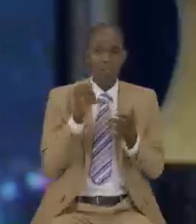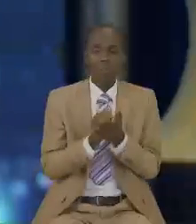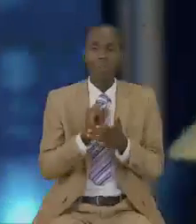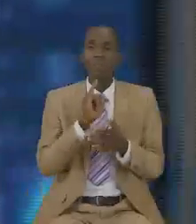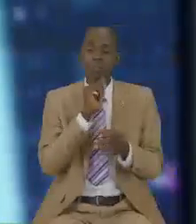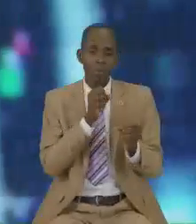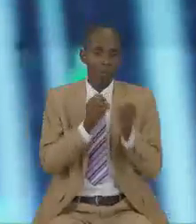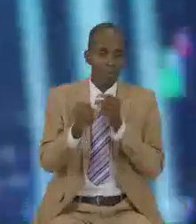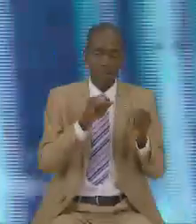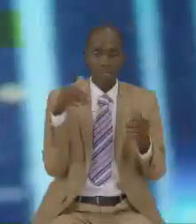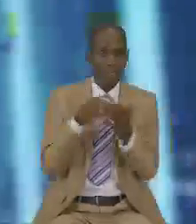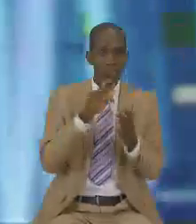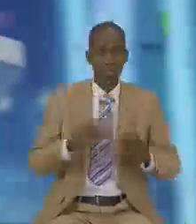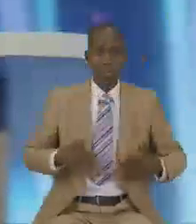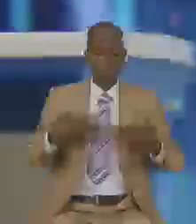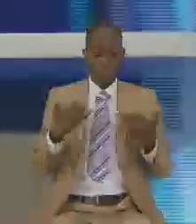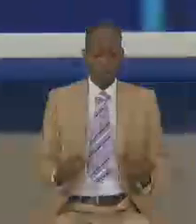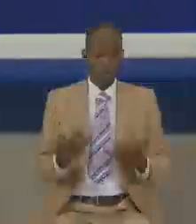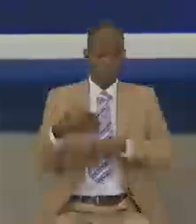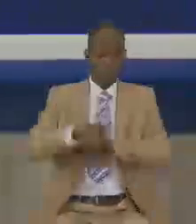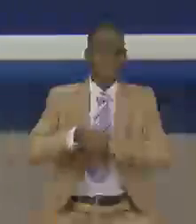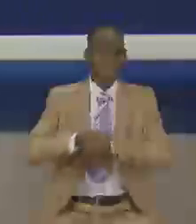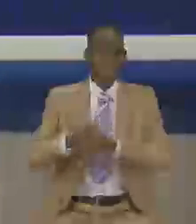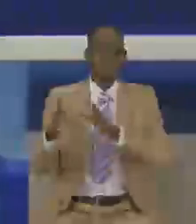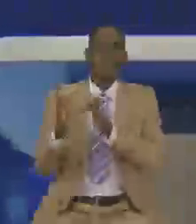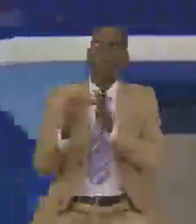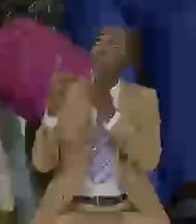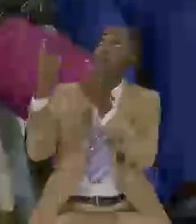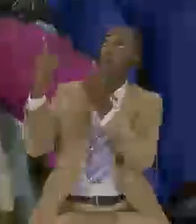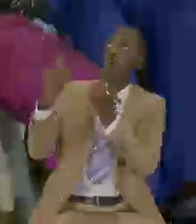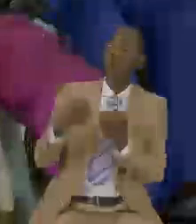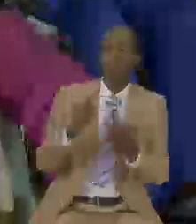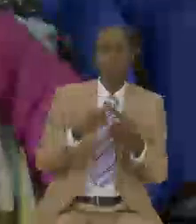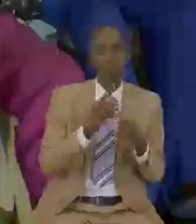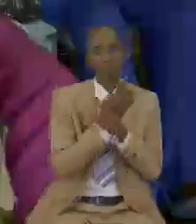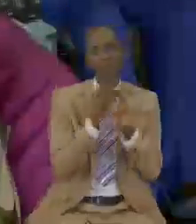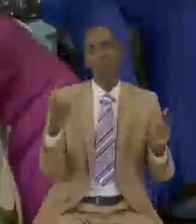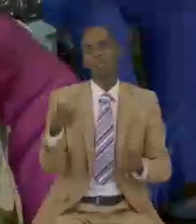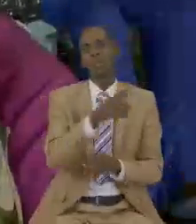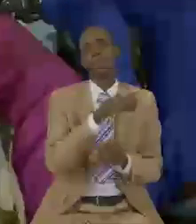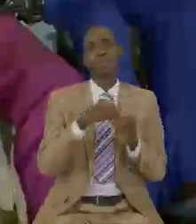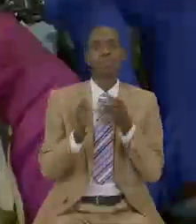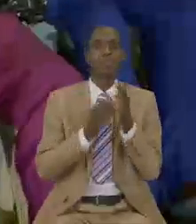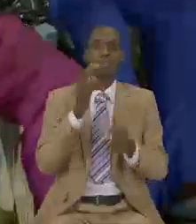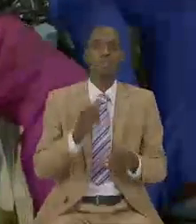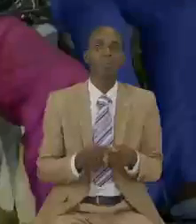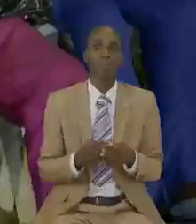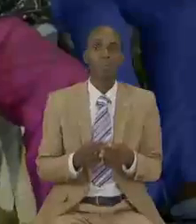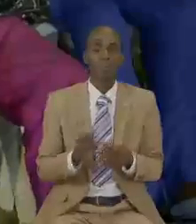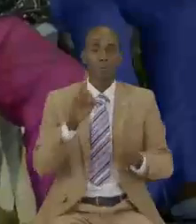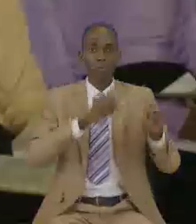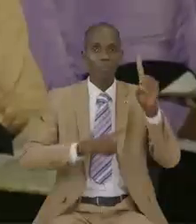your life, tonight Jesus has come to deliver you. I am